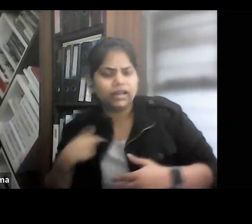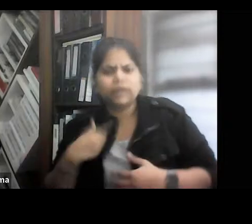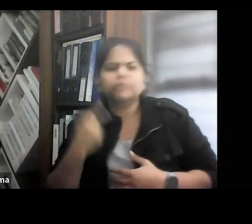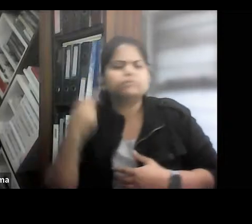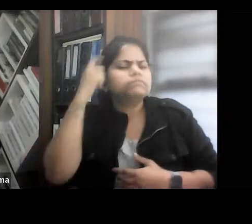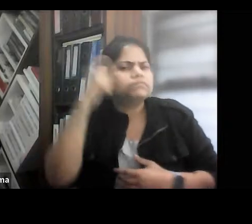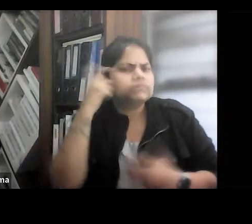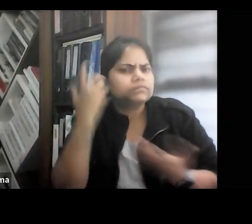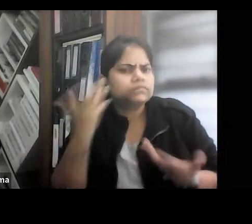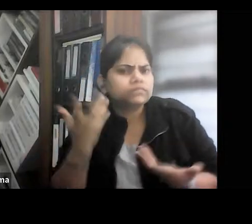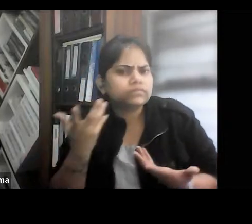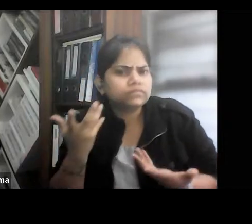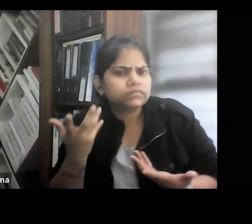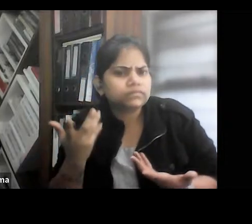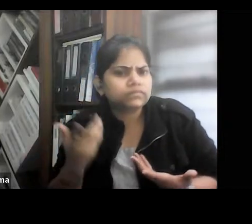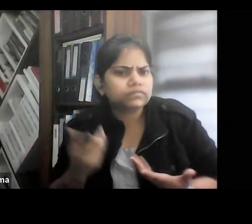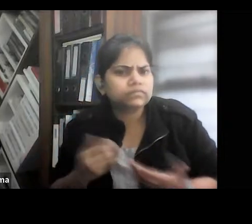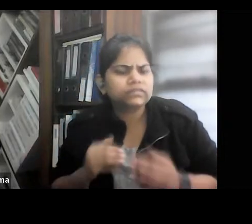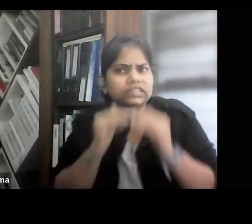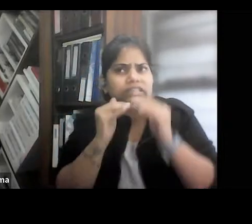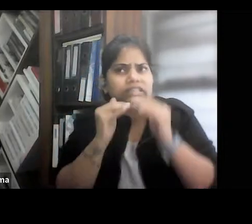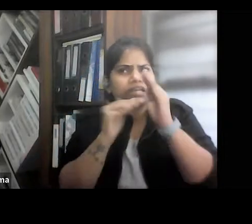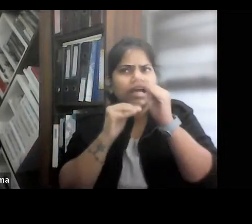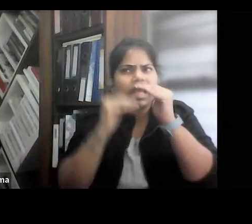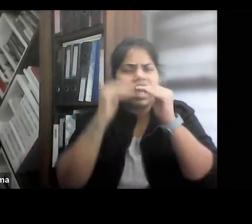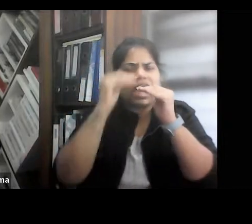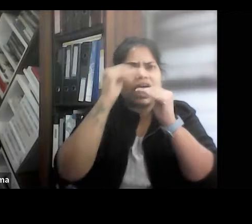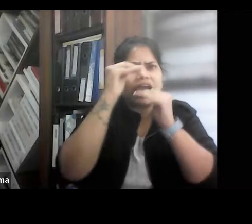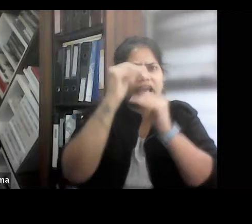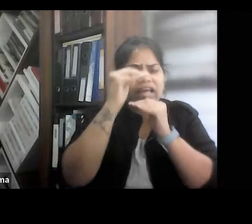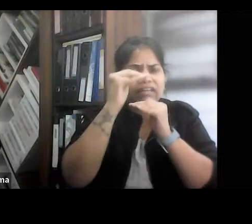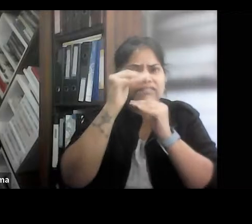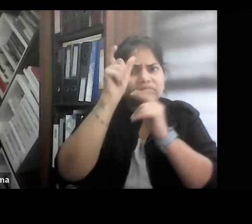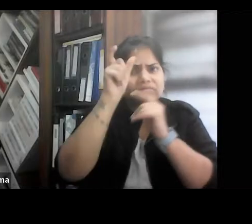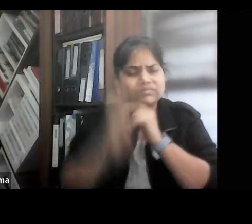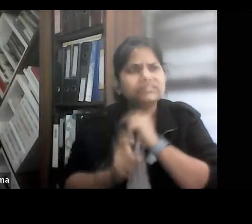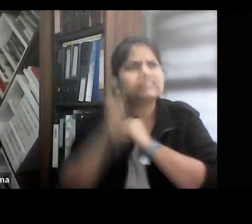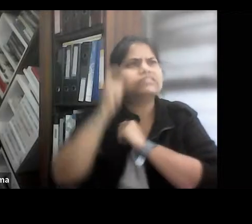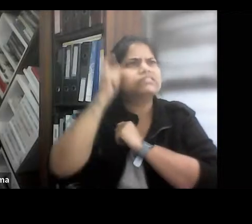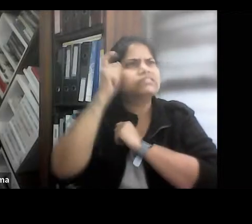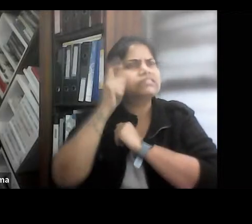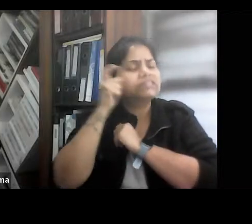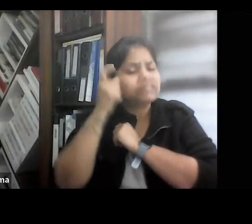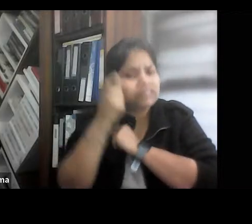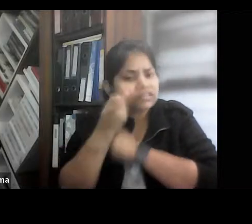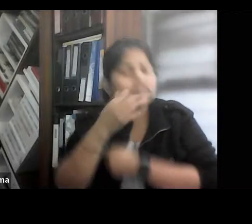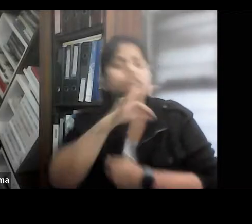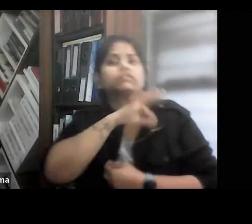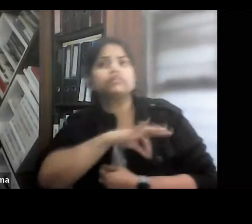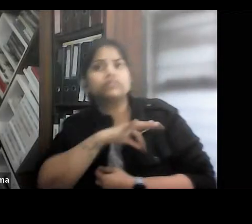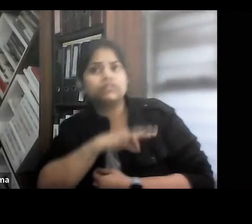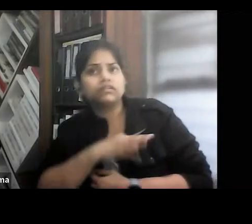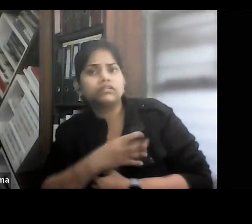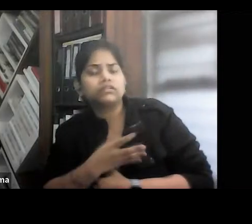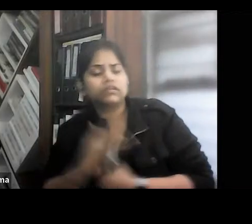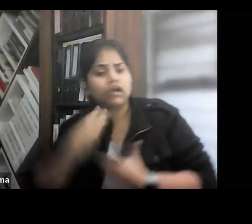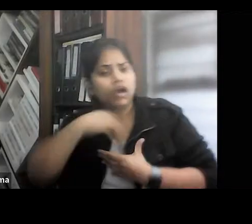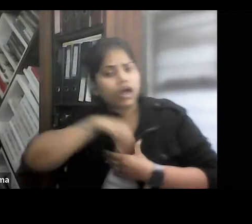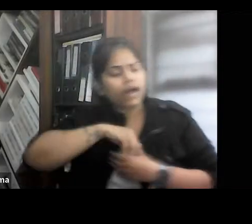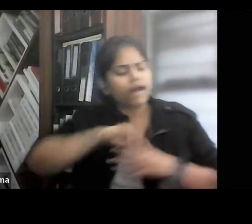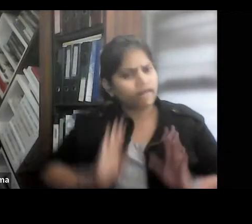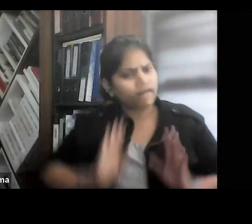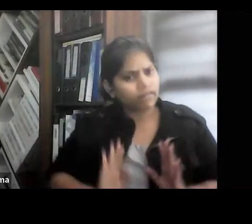the average person does, thinks, earns, or consumes. There is